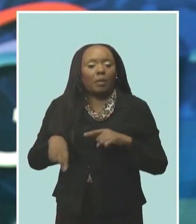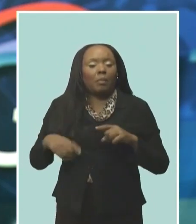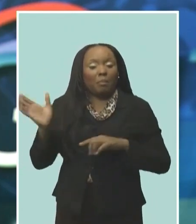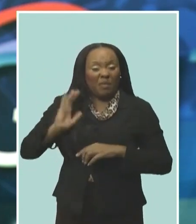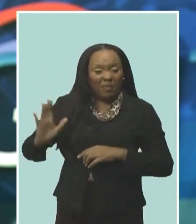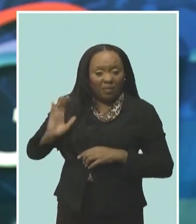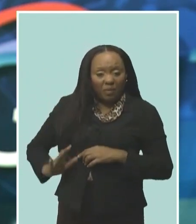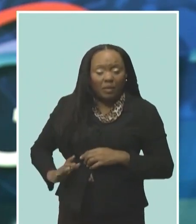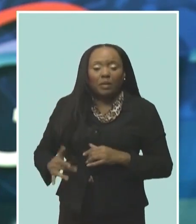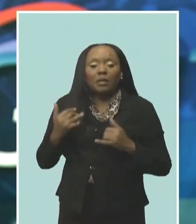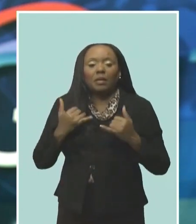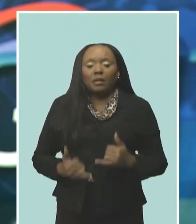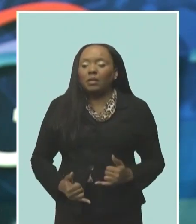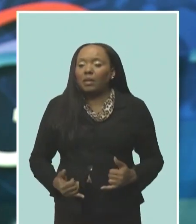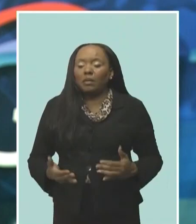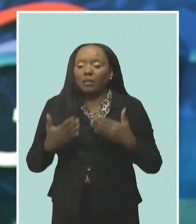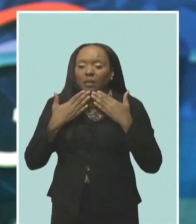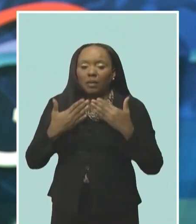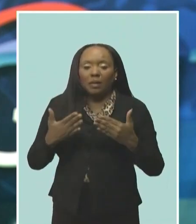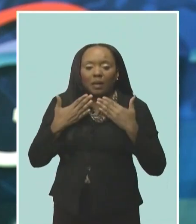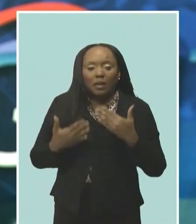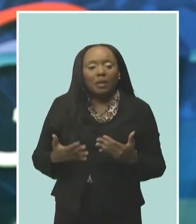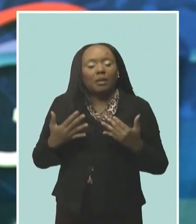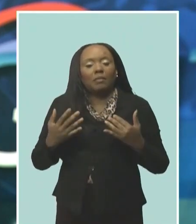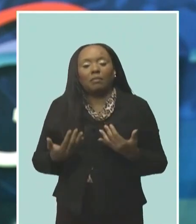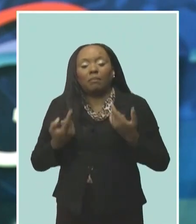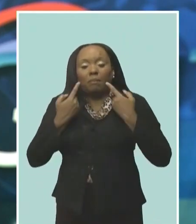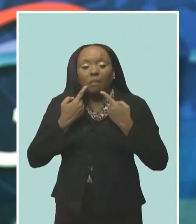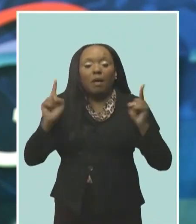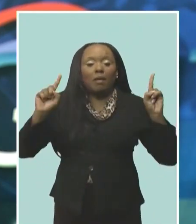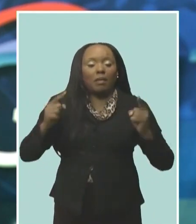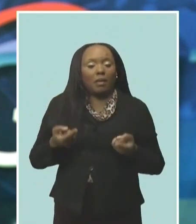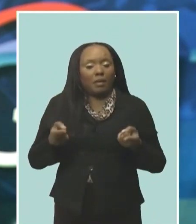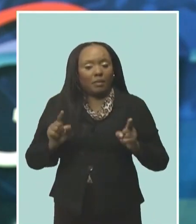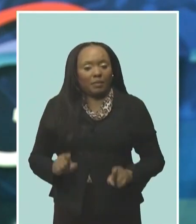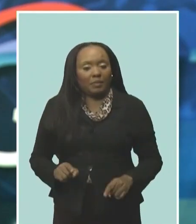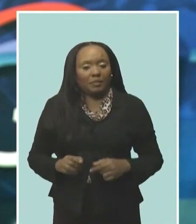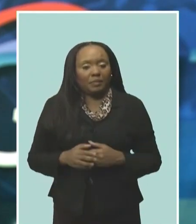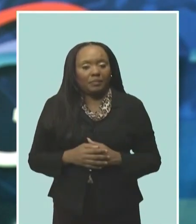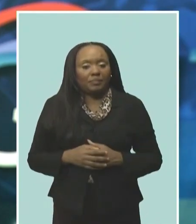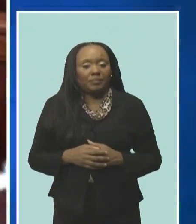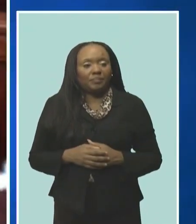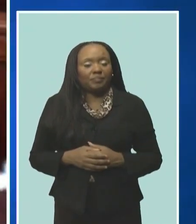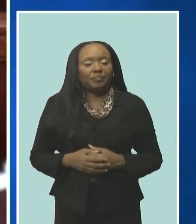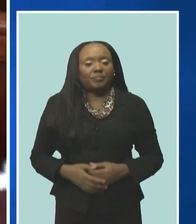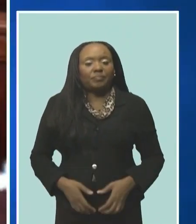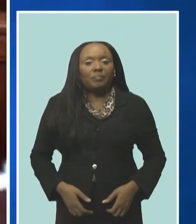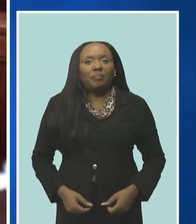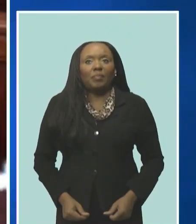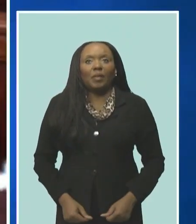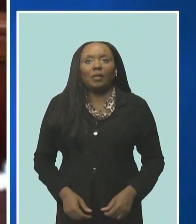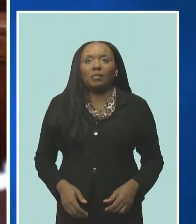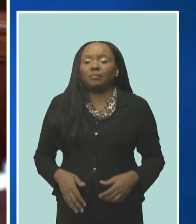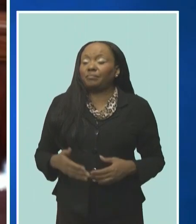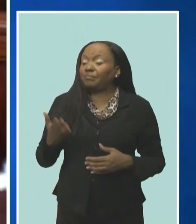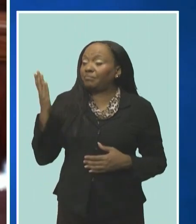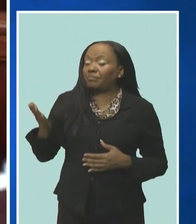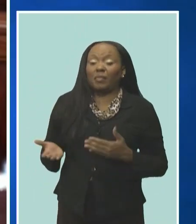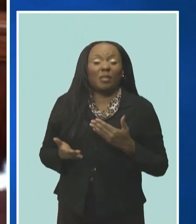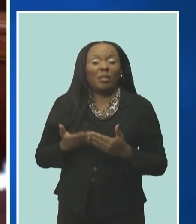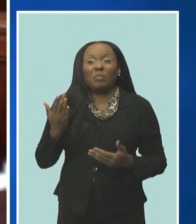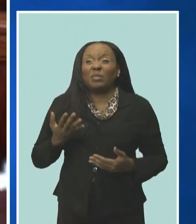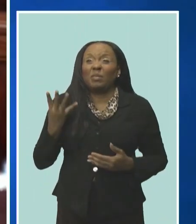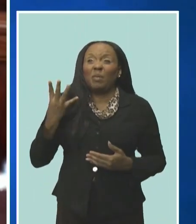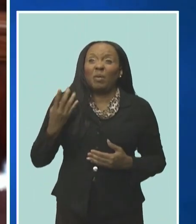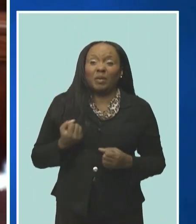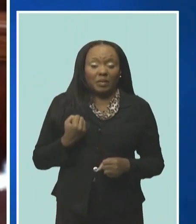Transport, saluted the present minister for bringing it to reality. It's taken almost 4 years